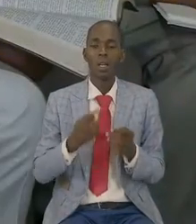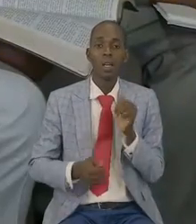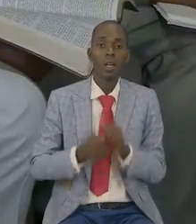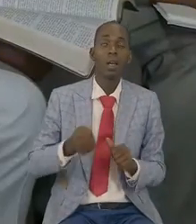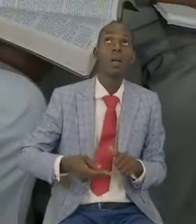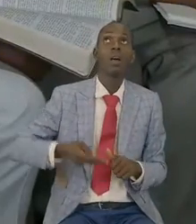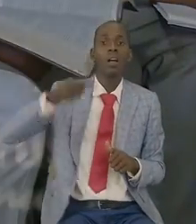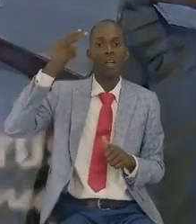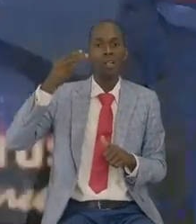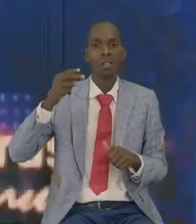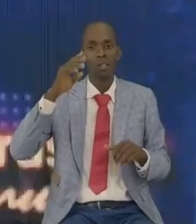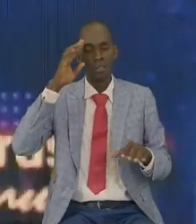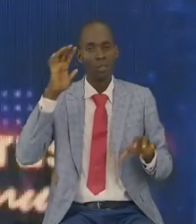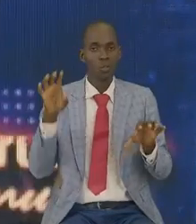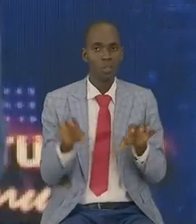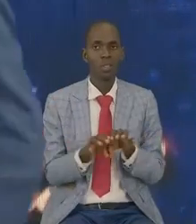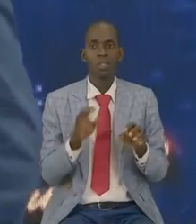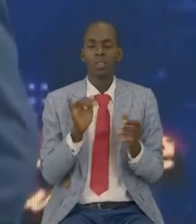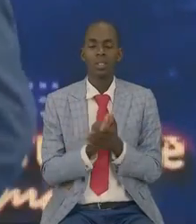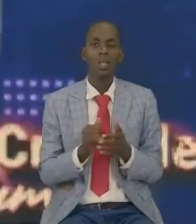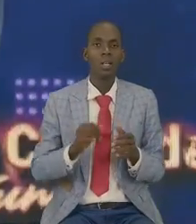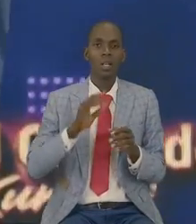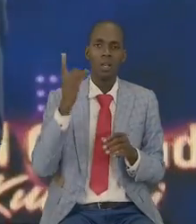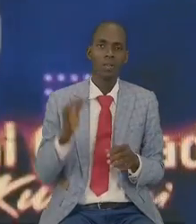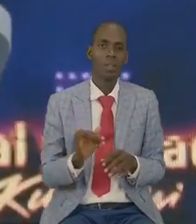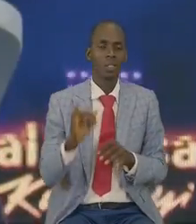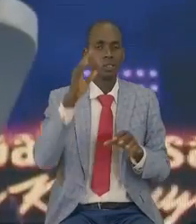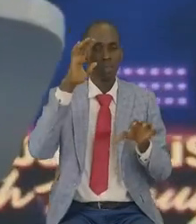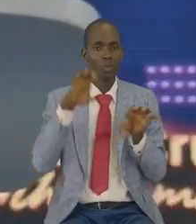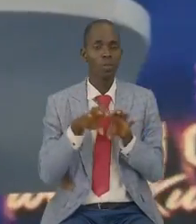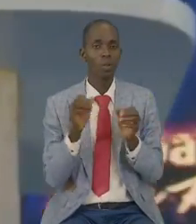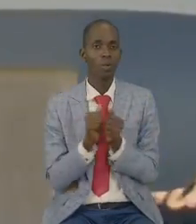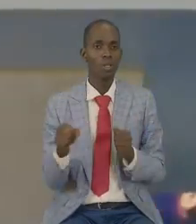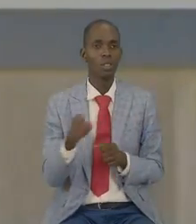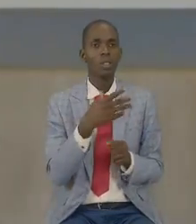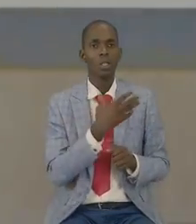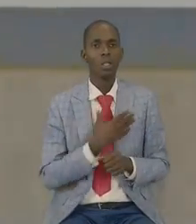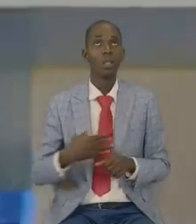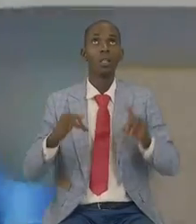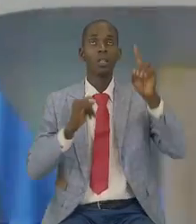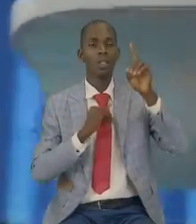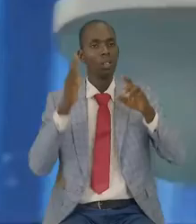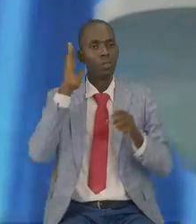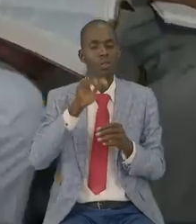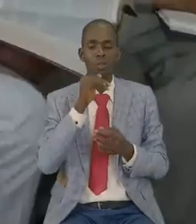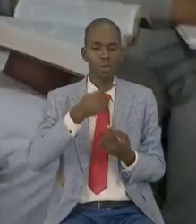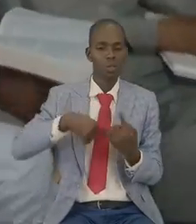the highest covenant, everlasting covenant with them, and I will not turn away from